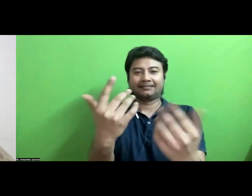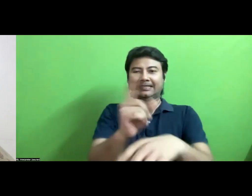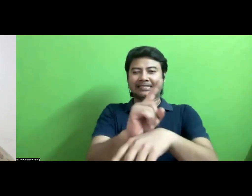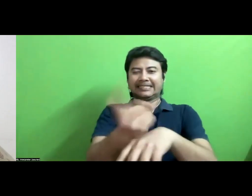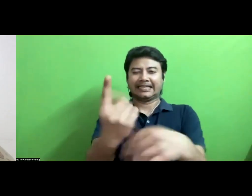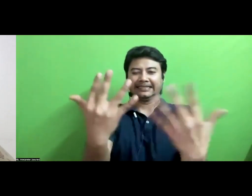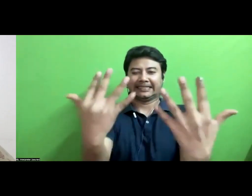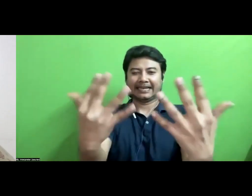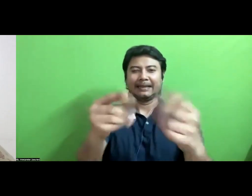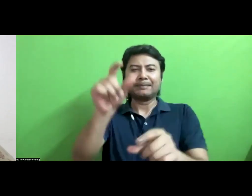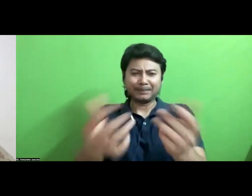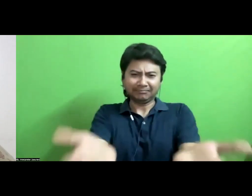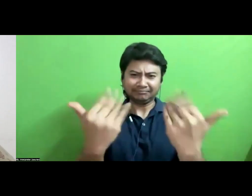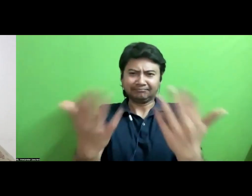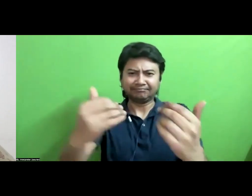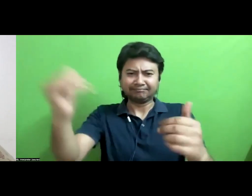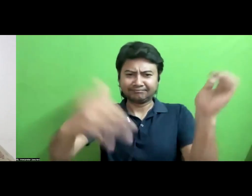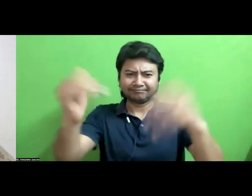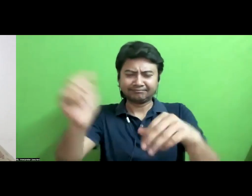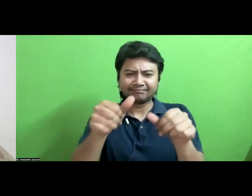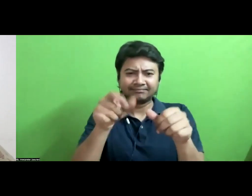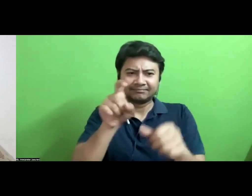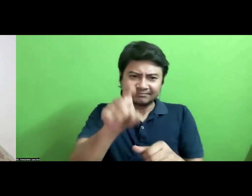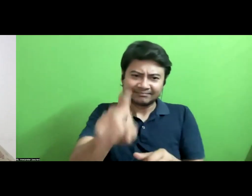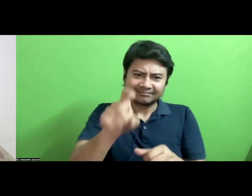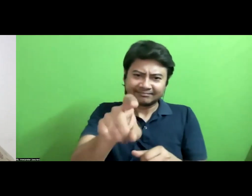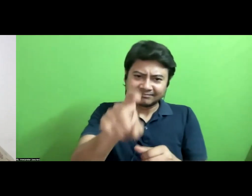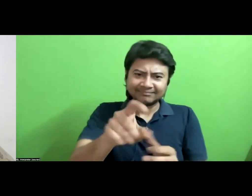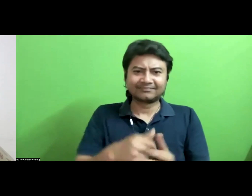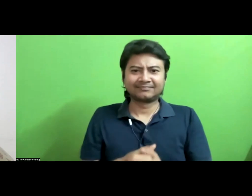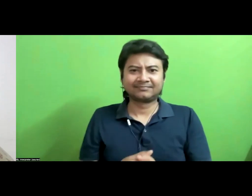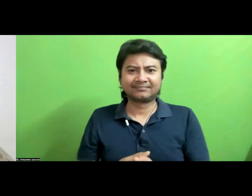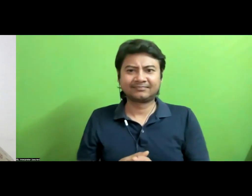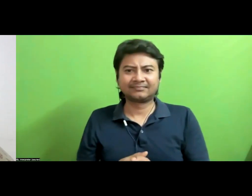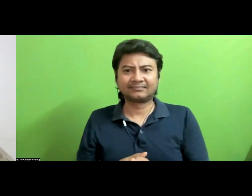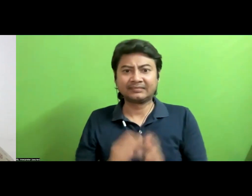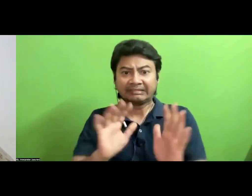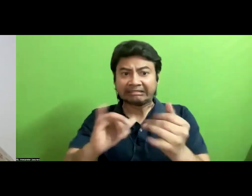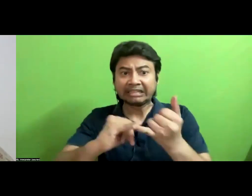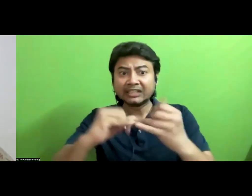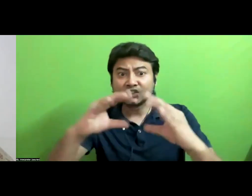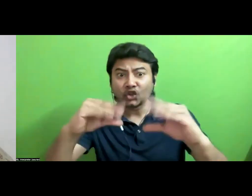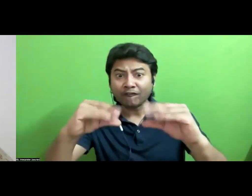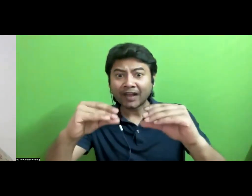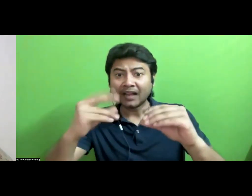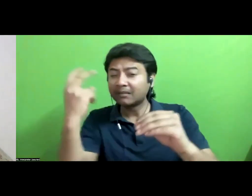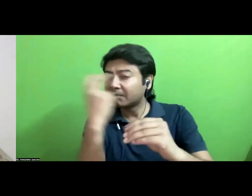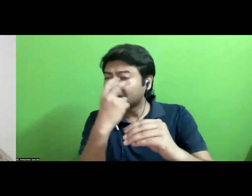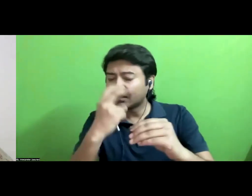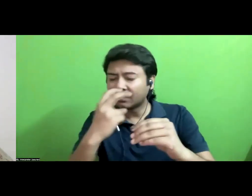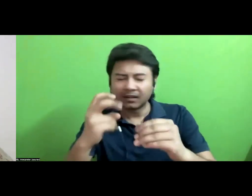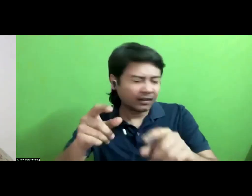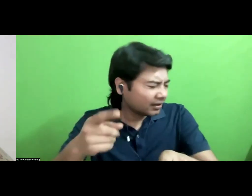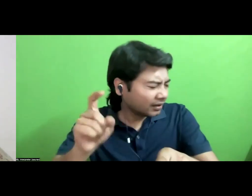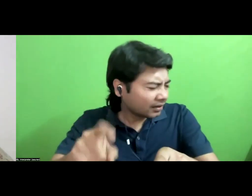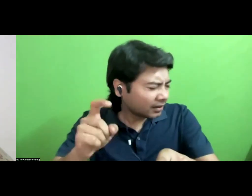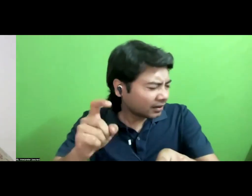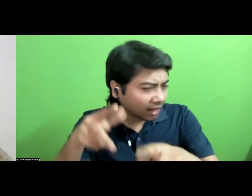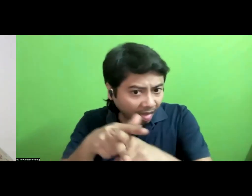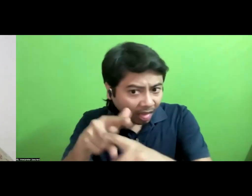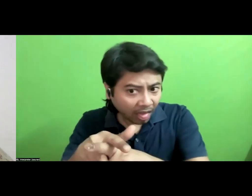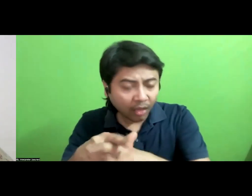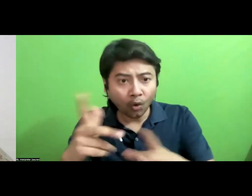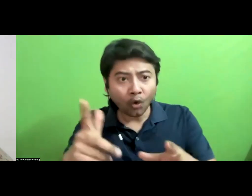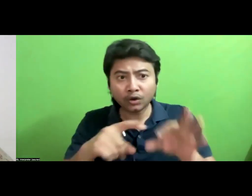giving their inputs. Hopefully you're not having screen reader problems or a problem understanding the question. I think.